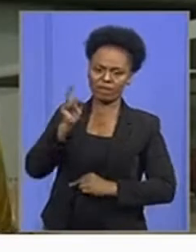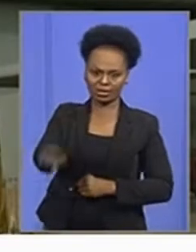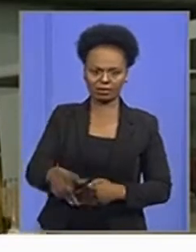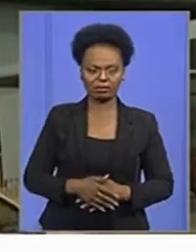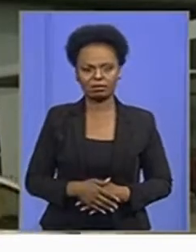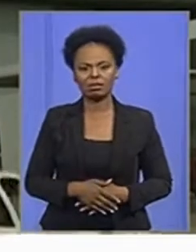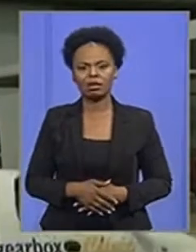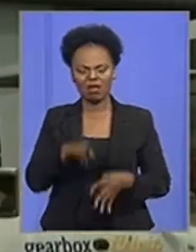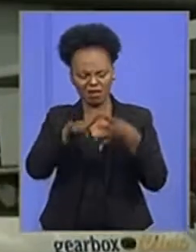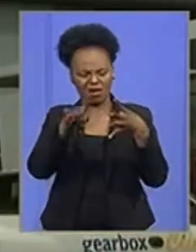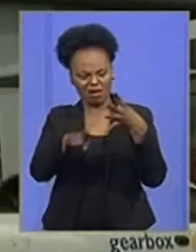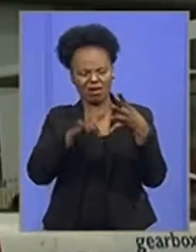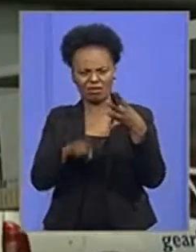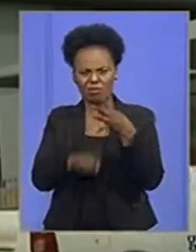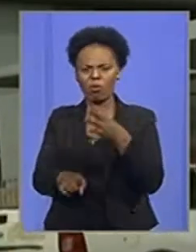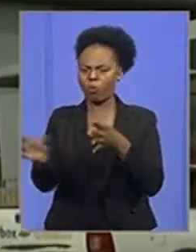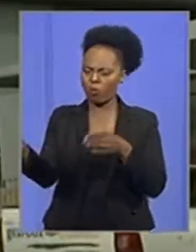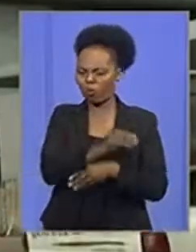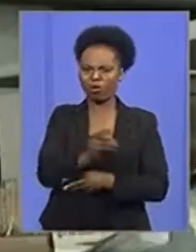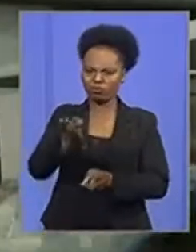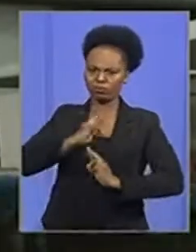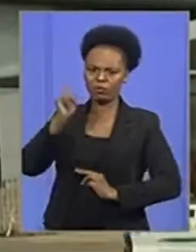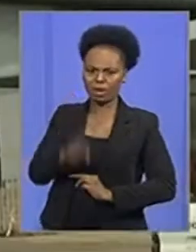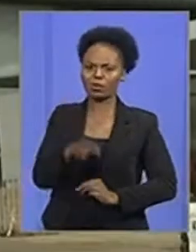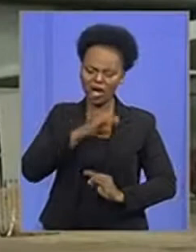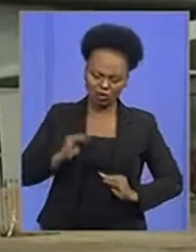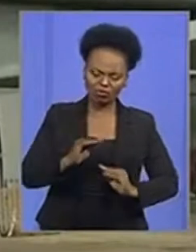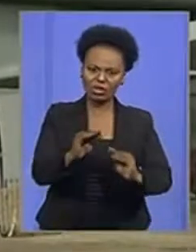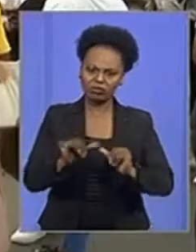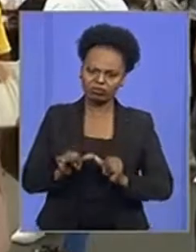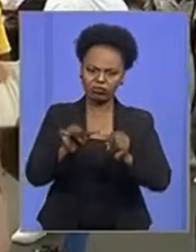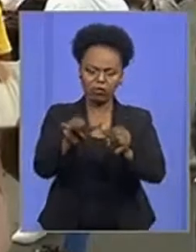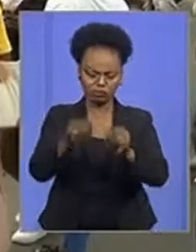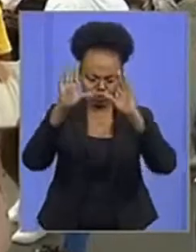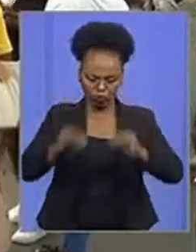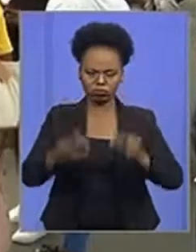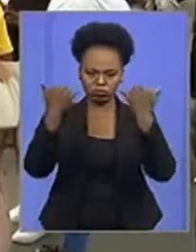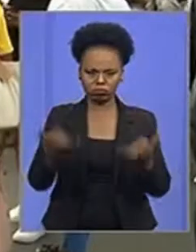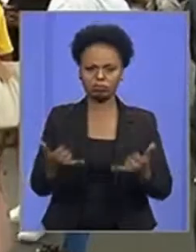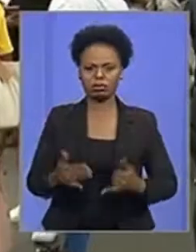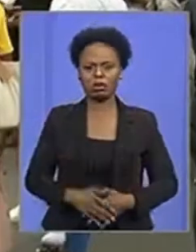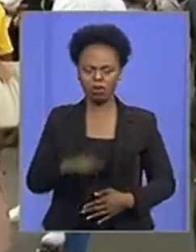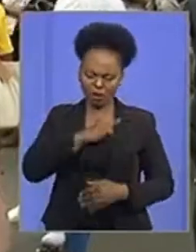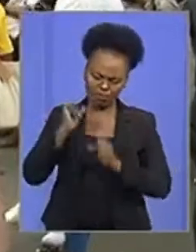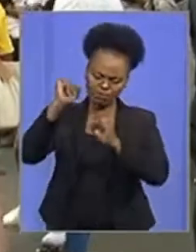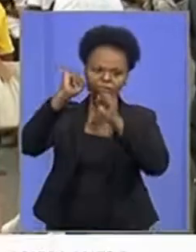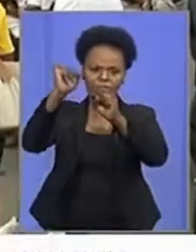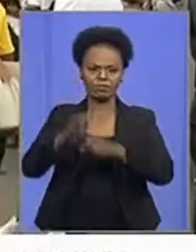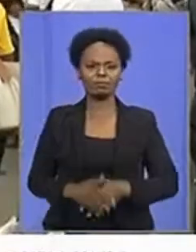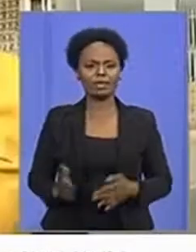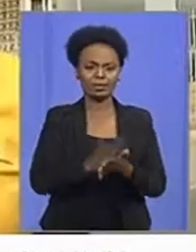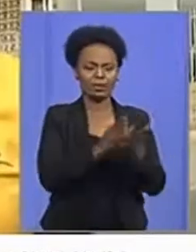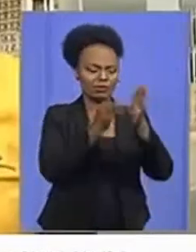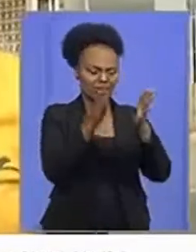the academic process kaofela tse tlamehileng ho tswela pele ho tloha ka jeno di tlo stop. Ba bang ba baithuti ba tletleba ka disebediswa tsa ho